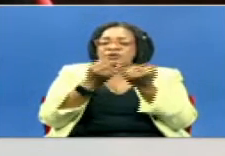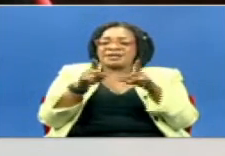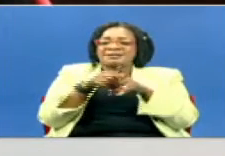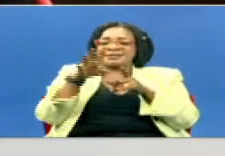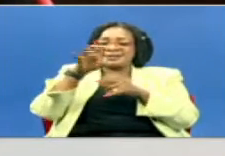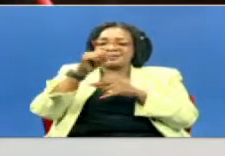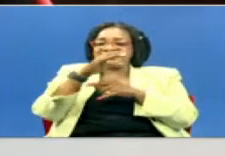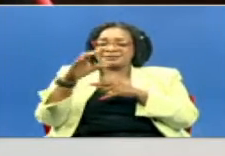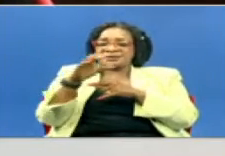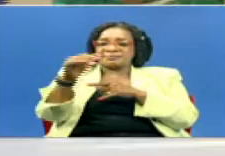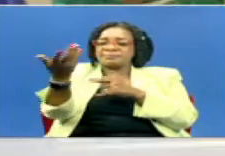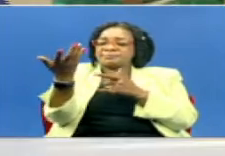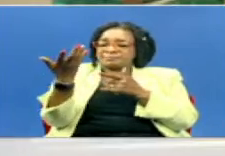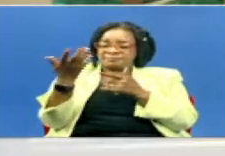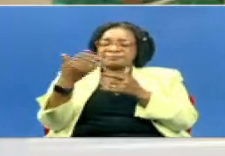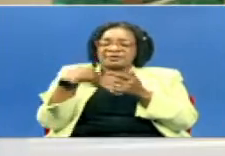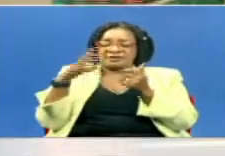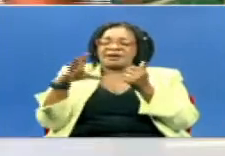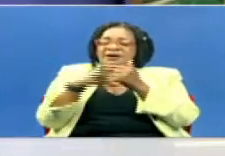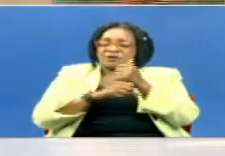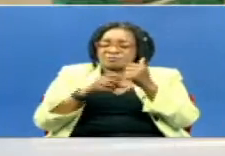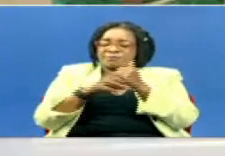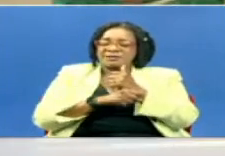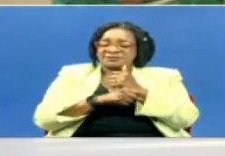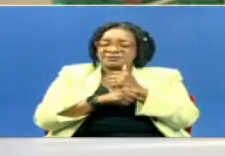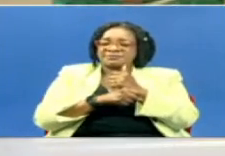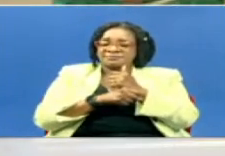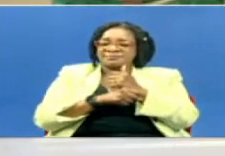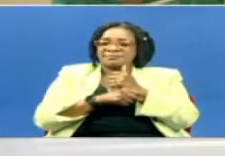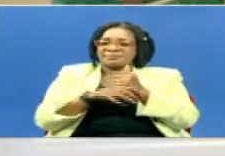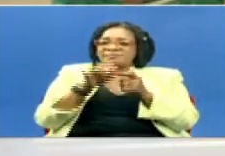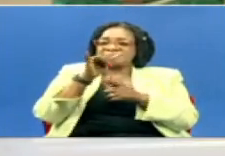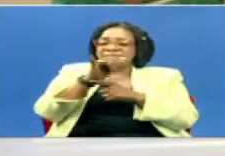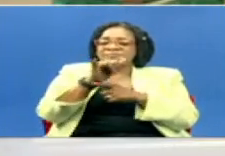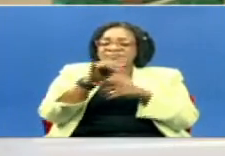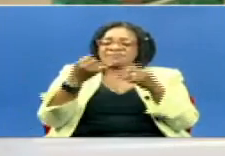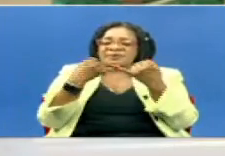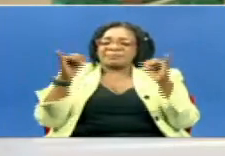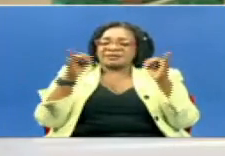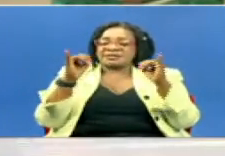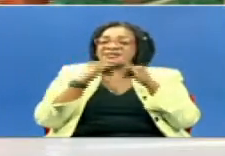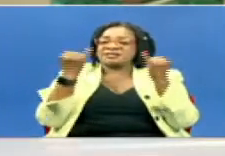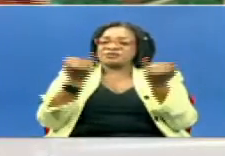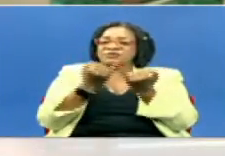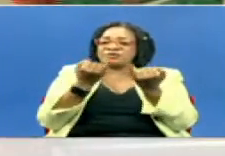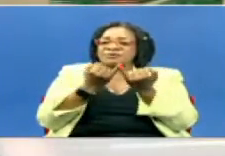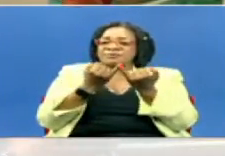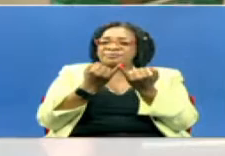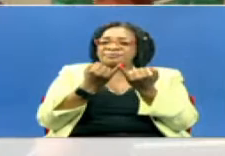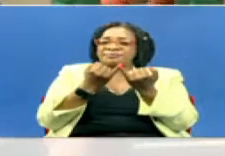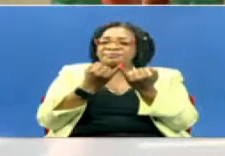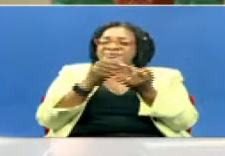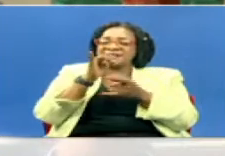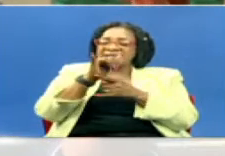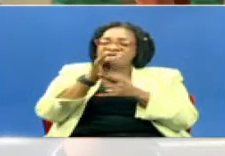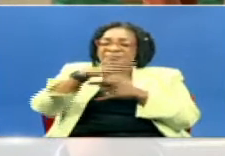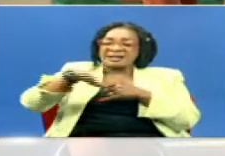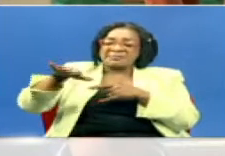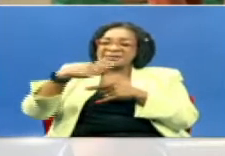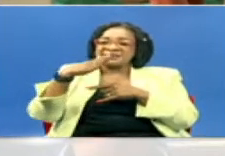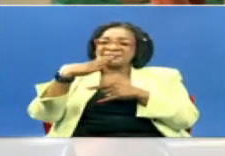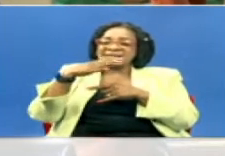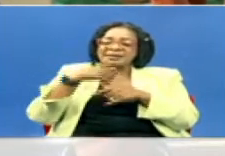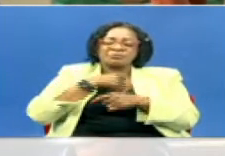the Director of Public Prosecutions. They are compromised. They are captured. State capture of those independent institutions. State capture of parliament, I'm sorry to tell